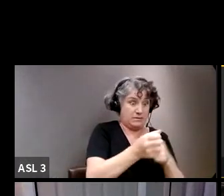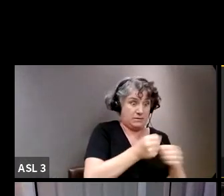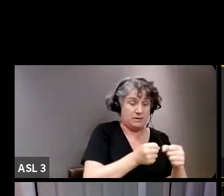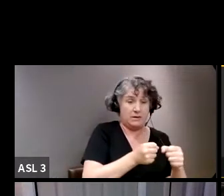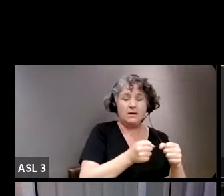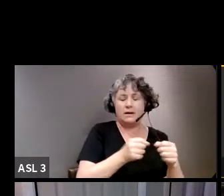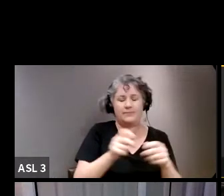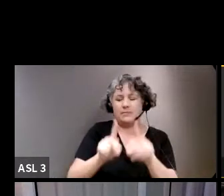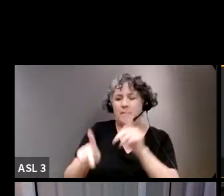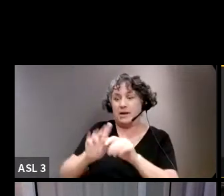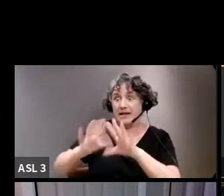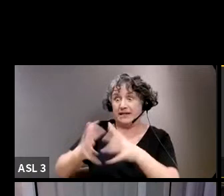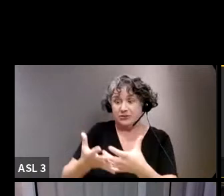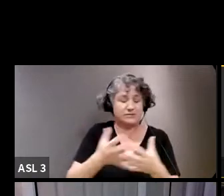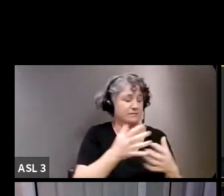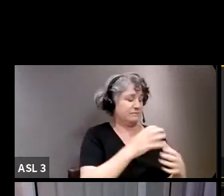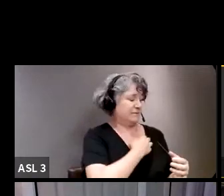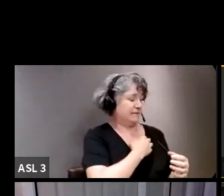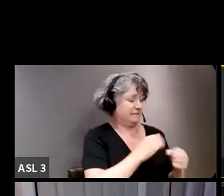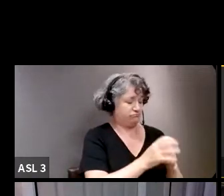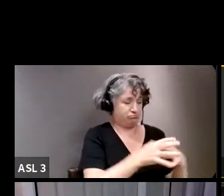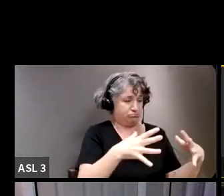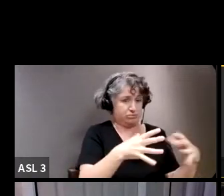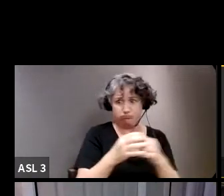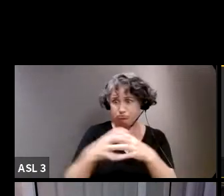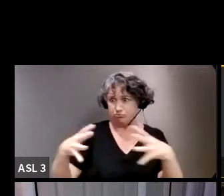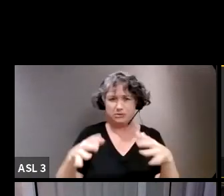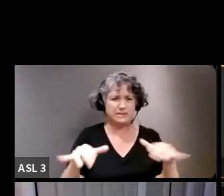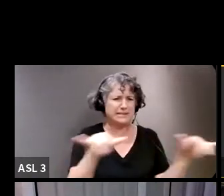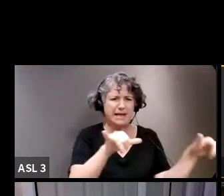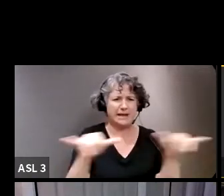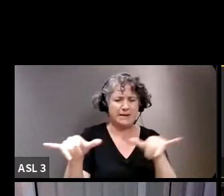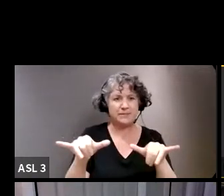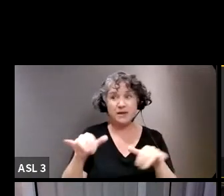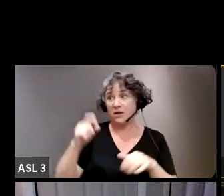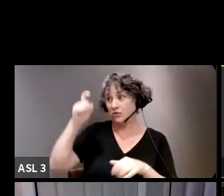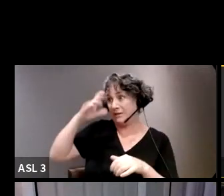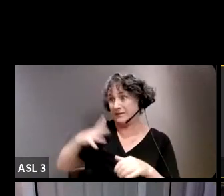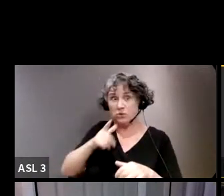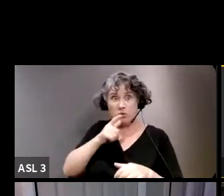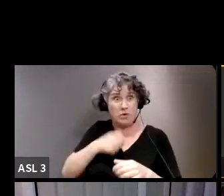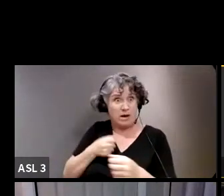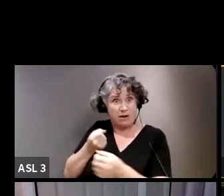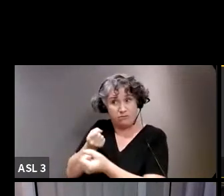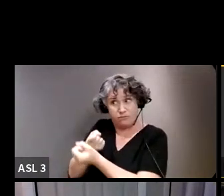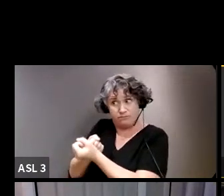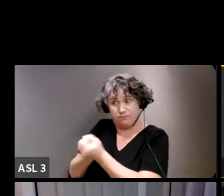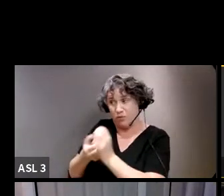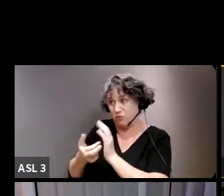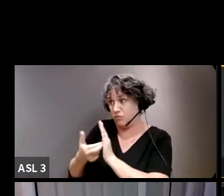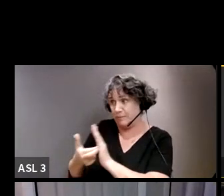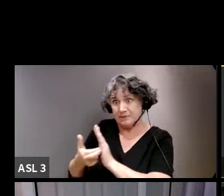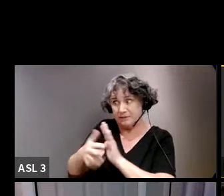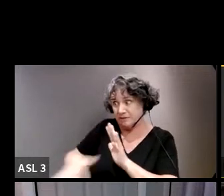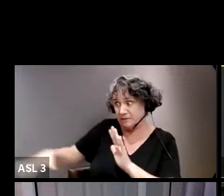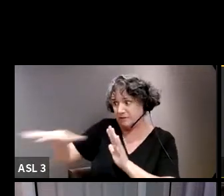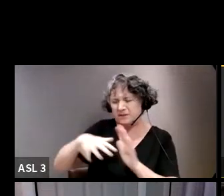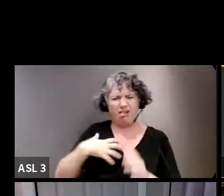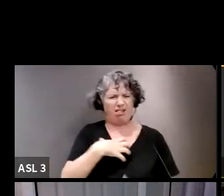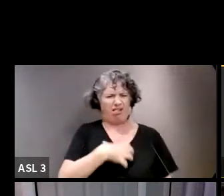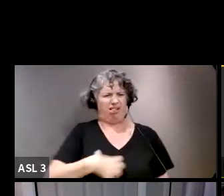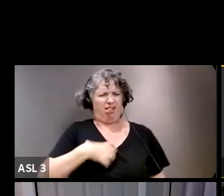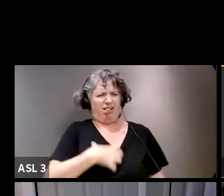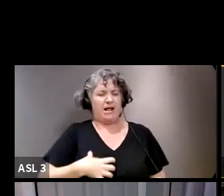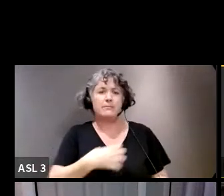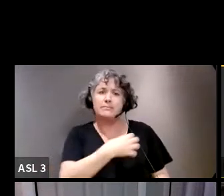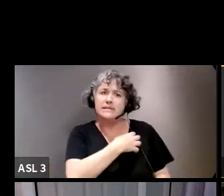these communities and the residents that i represent are dismayed and disgruntled and unhappy when i tell them that the police officers in the south end of the city